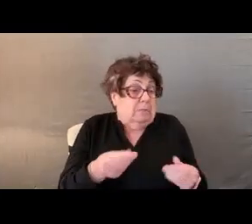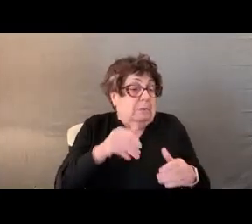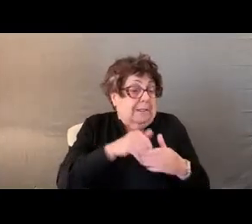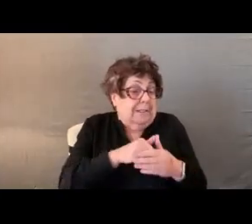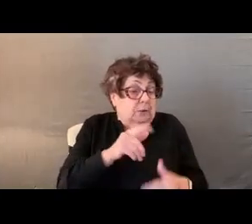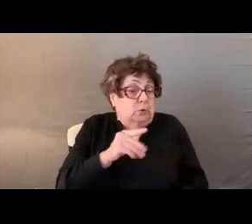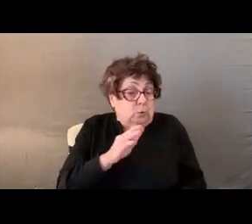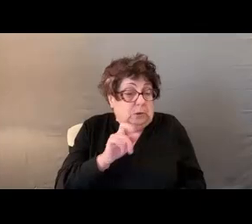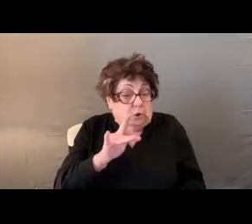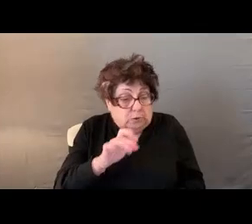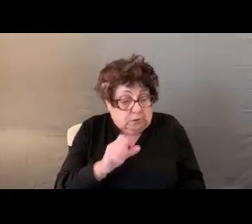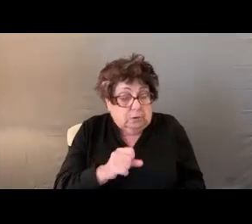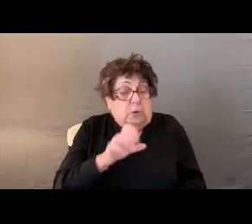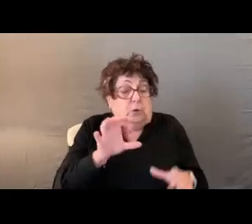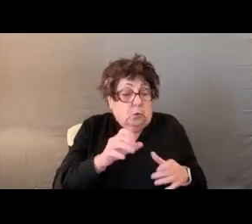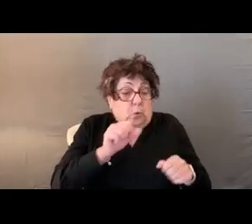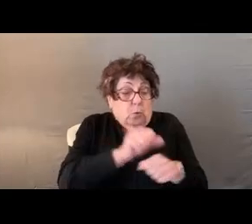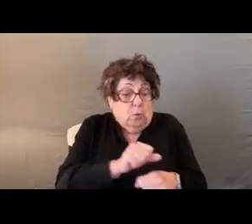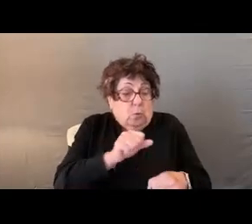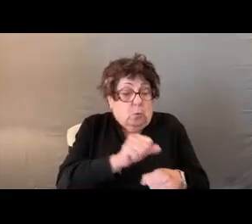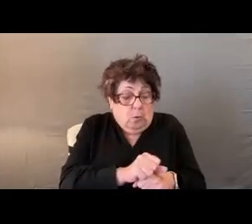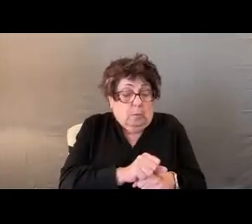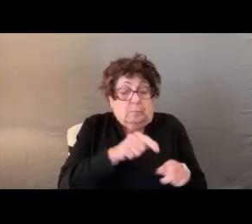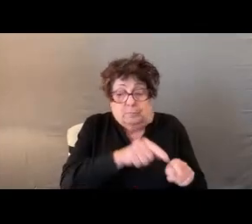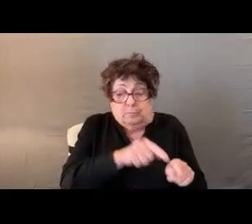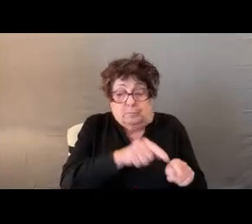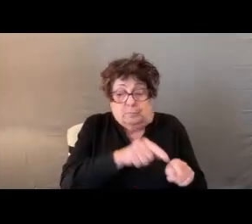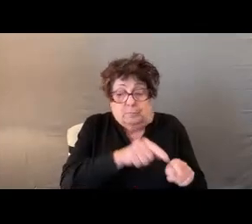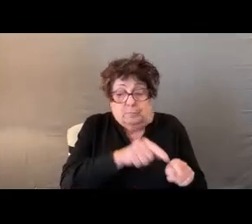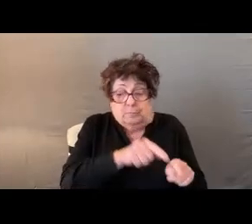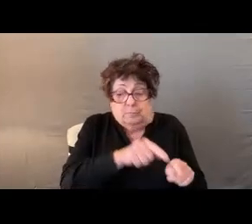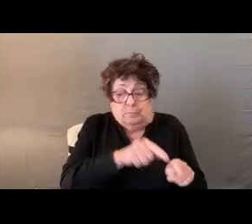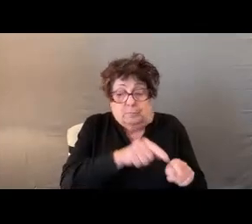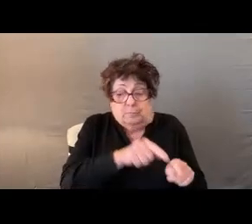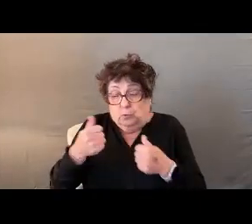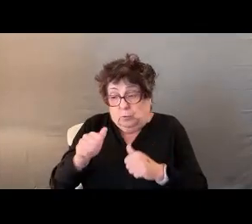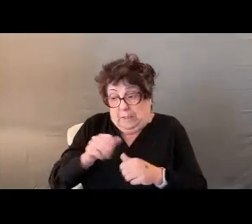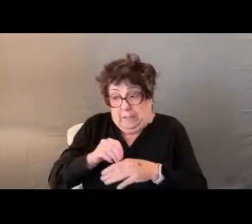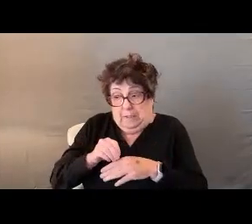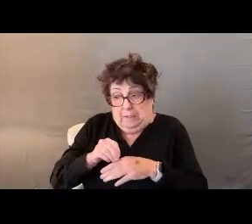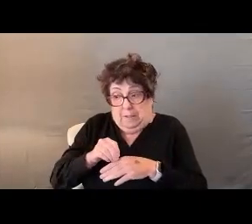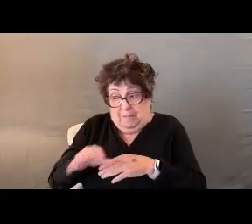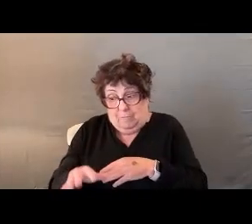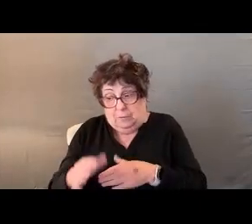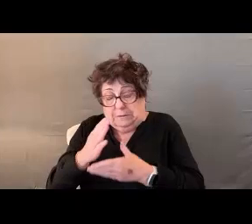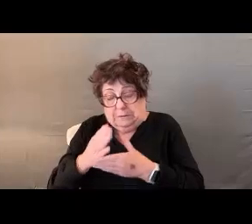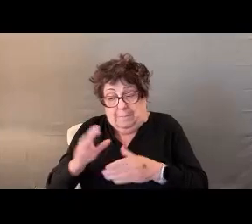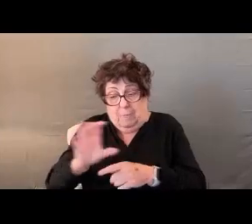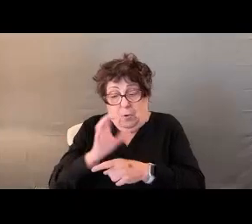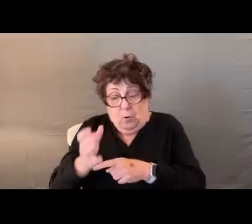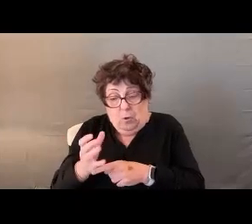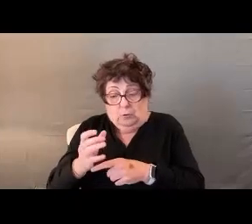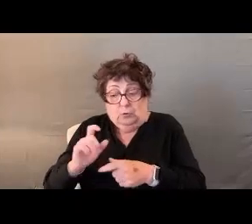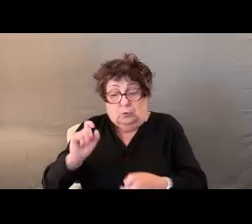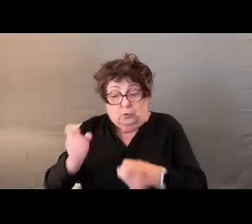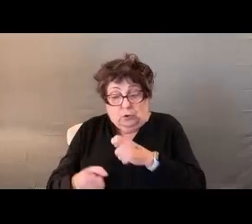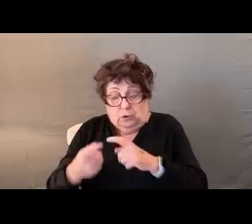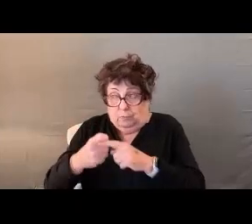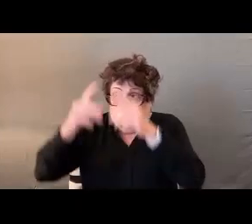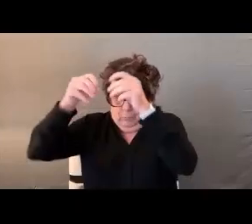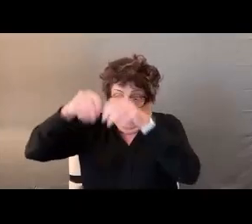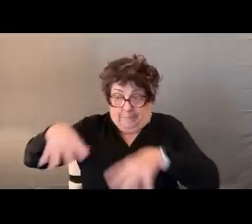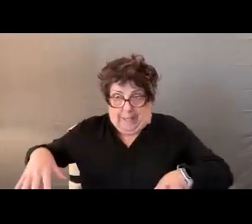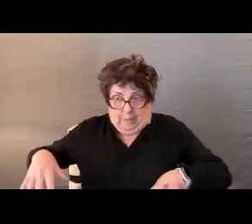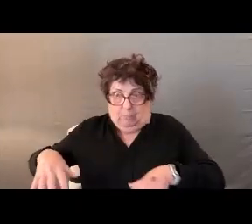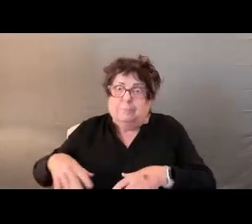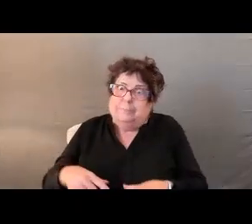then also trying to implement or try to influence some cultural change from the top down to make sure that those we're